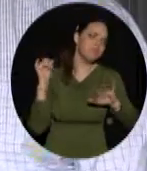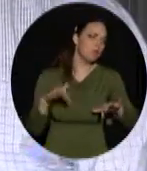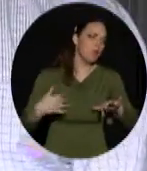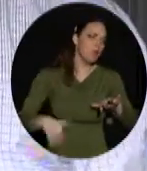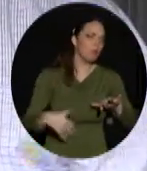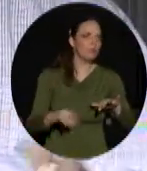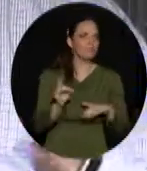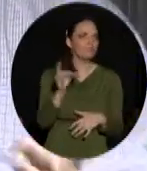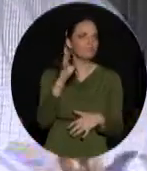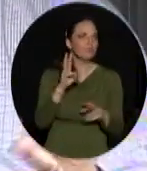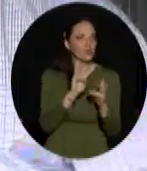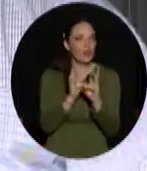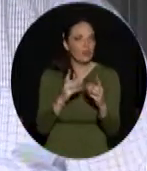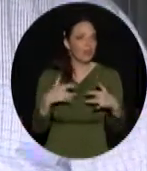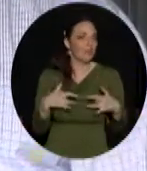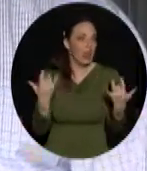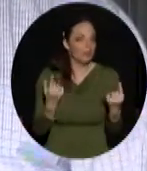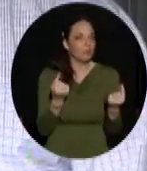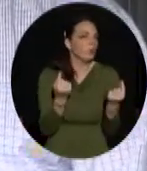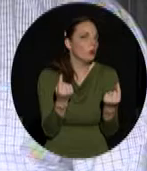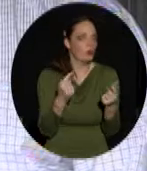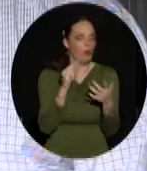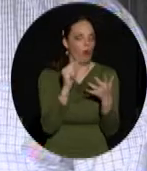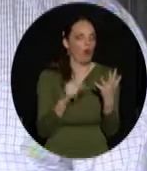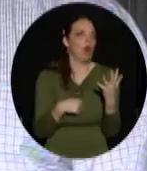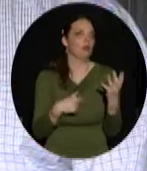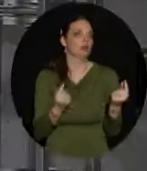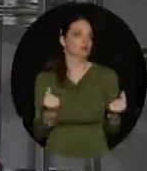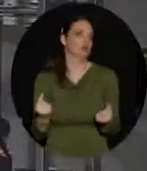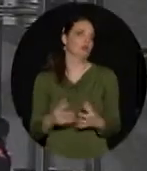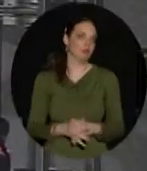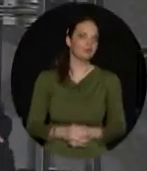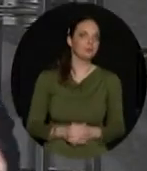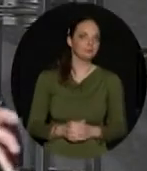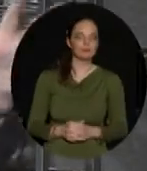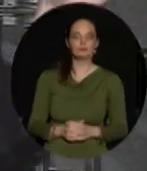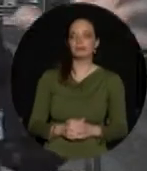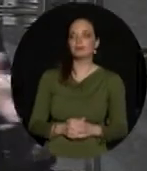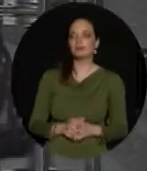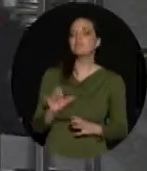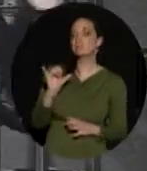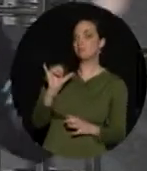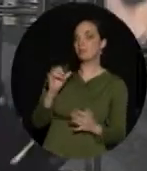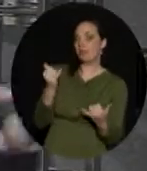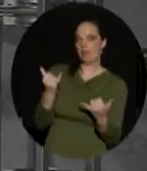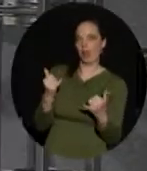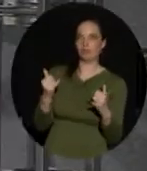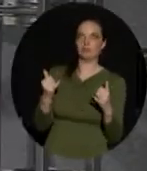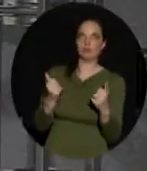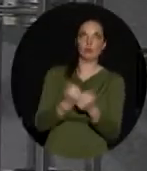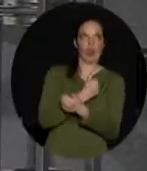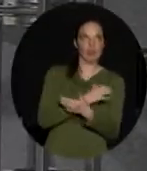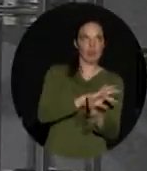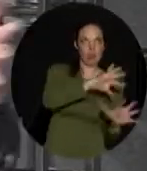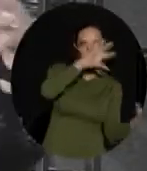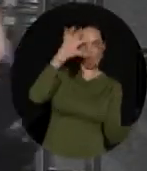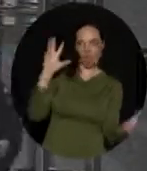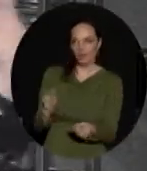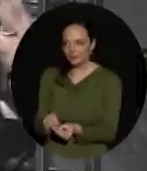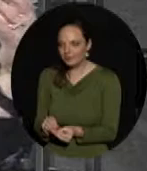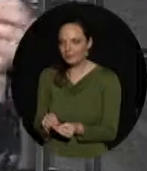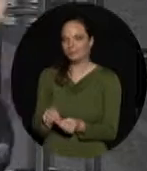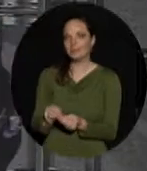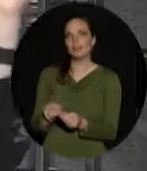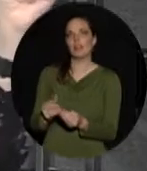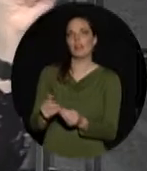weather event, here's what we're going to do and here's how we're going to handle it. Now, kind of to tie everything together, sure. Let's